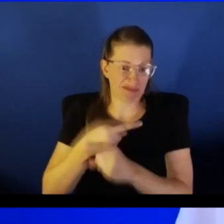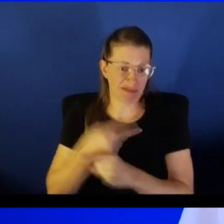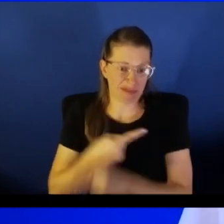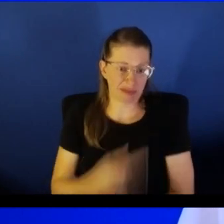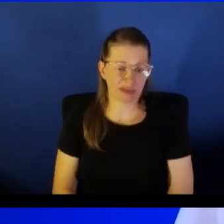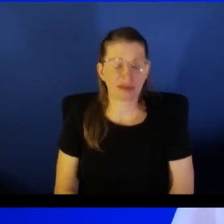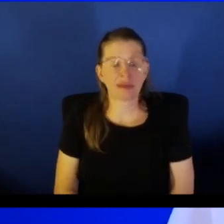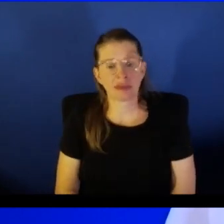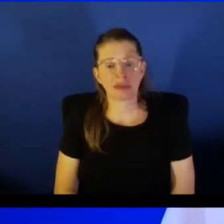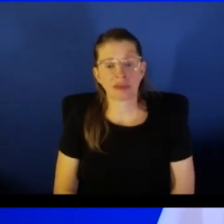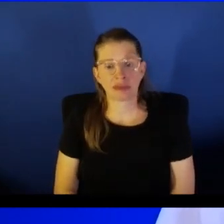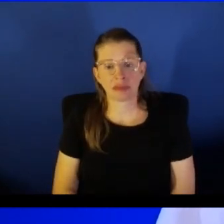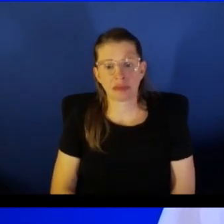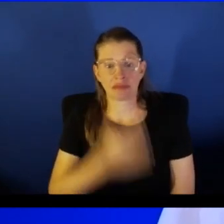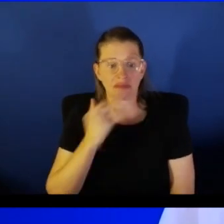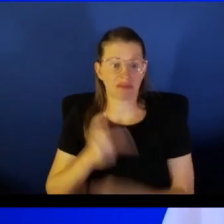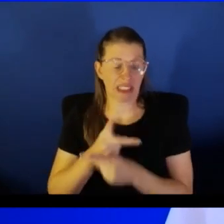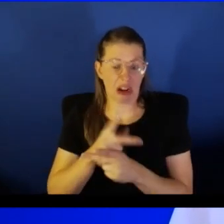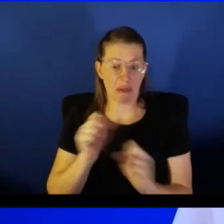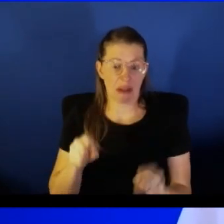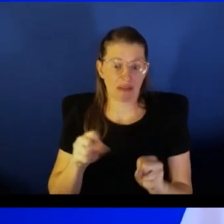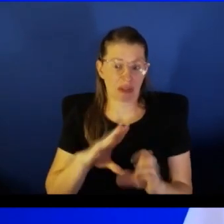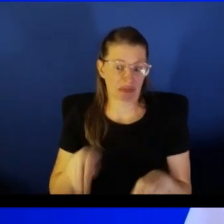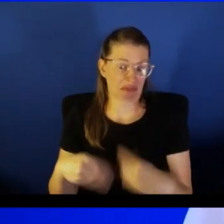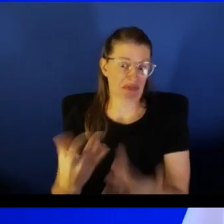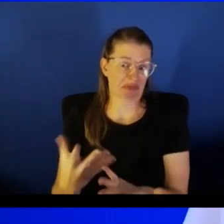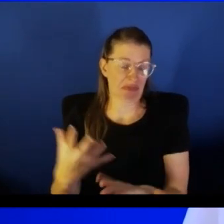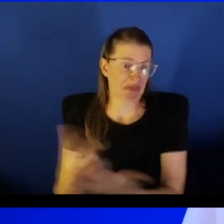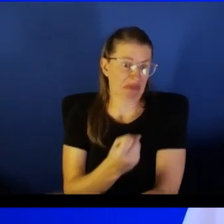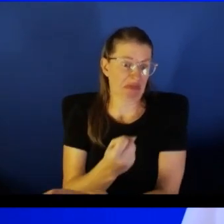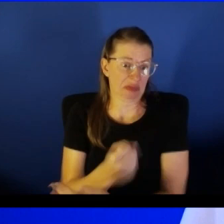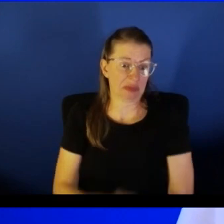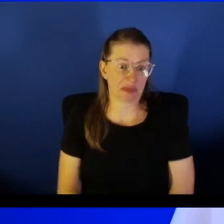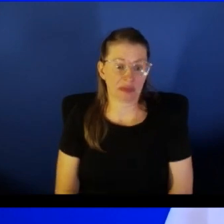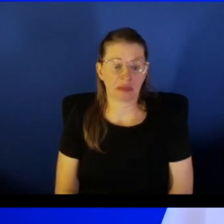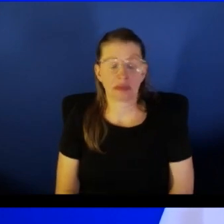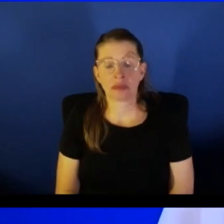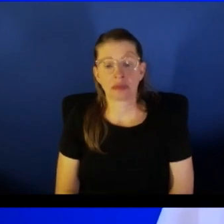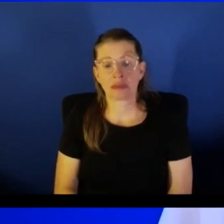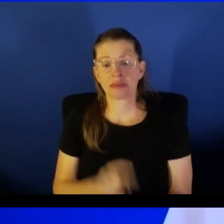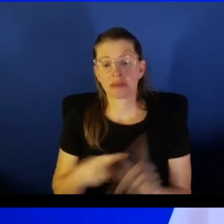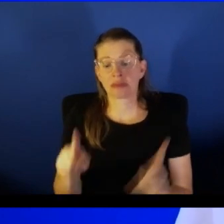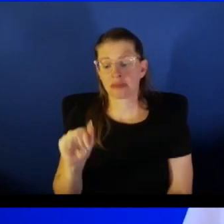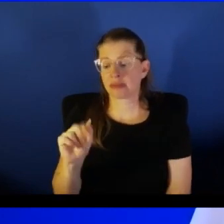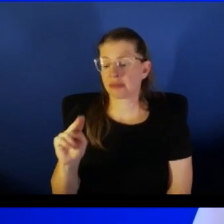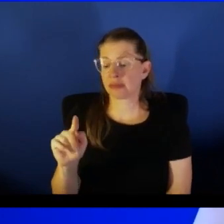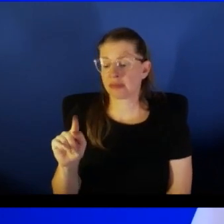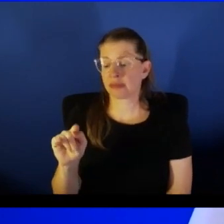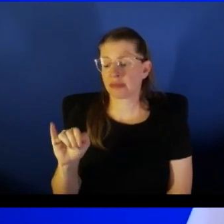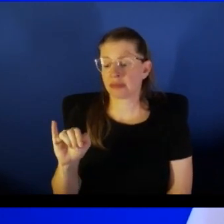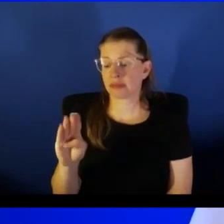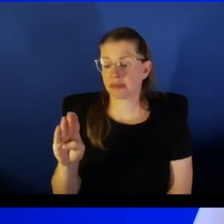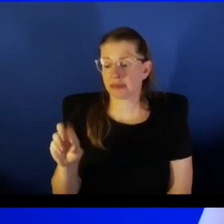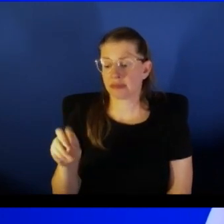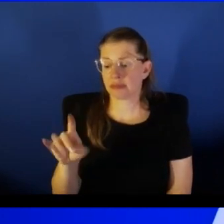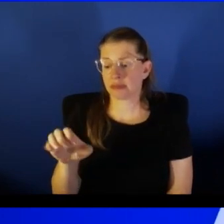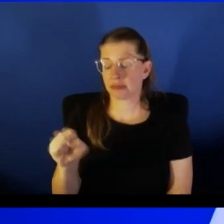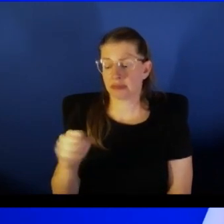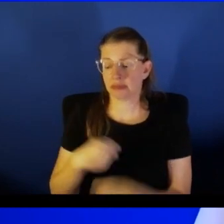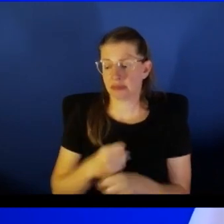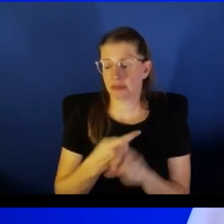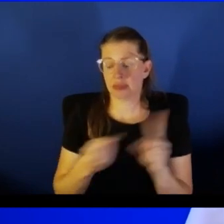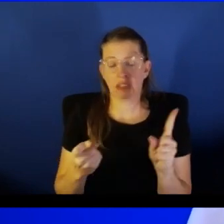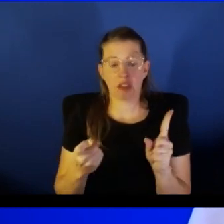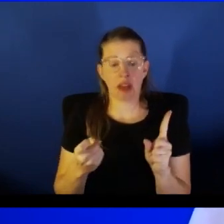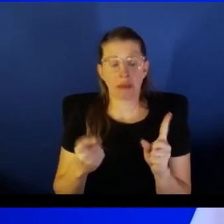had the best care possible. But yet the antibodies that are produced by either the disease or by